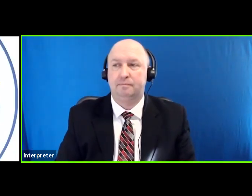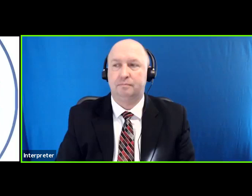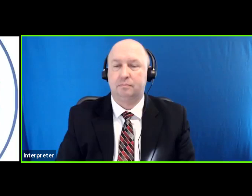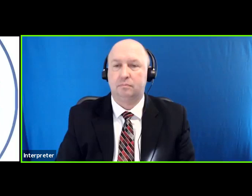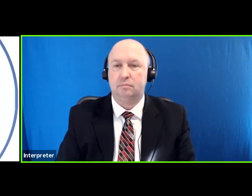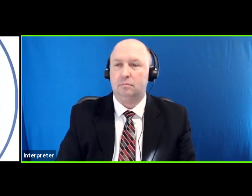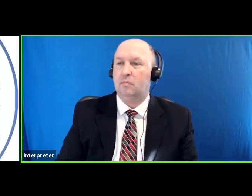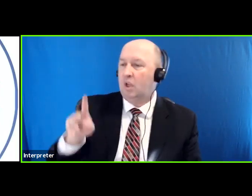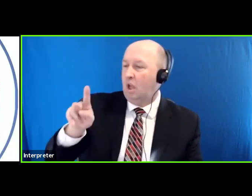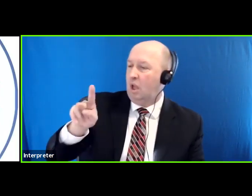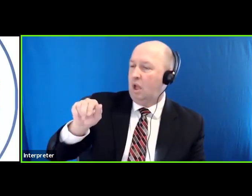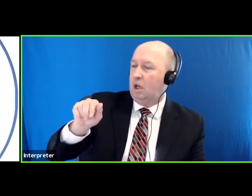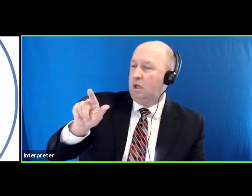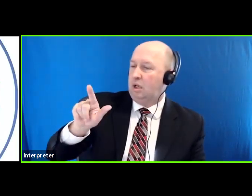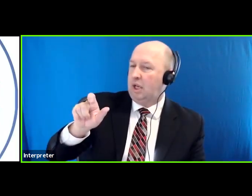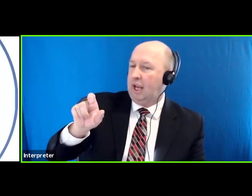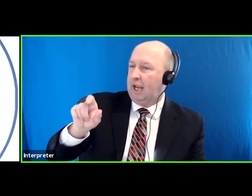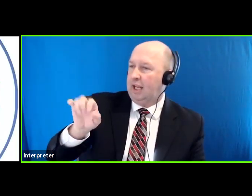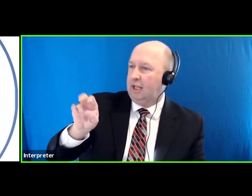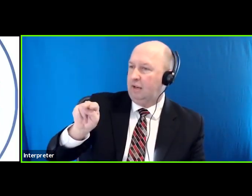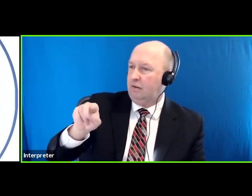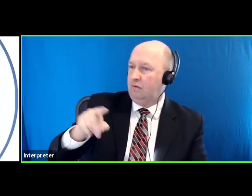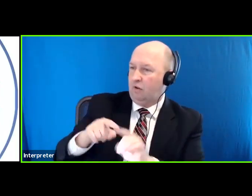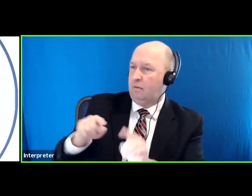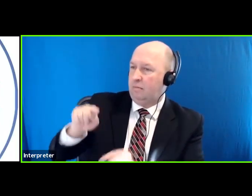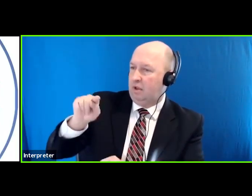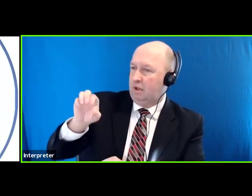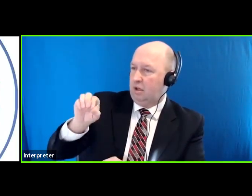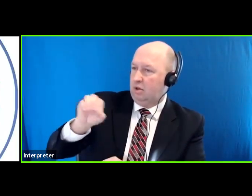Caitlin Durbin from the Toledo Blade, please ask your question.